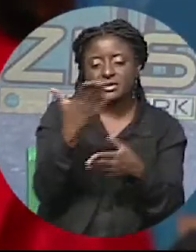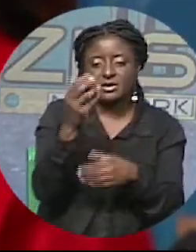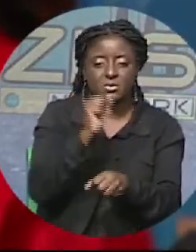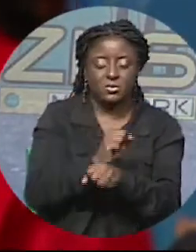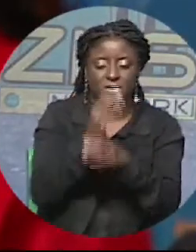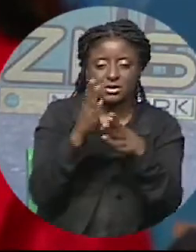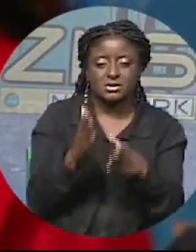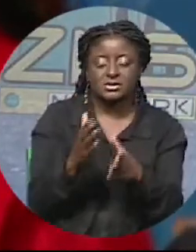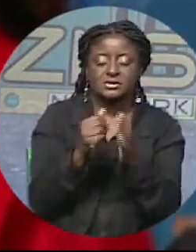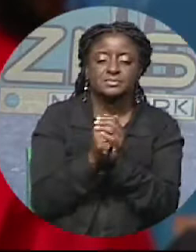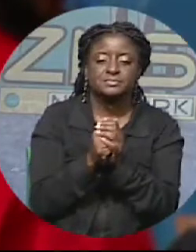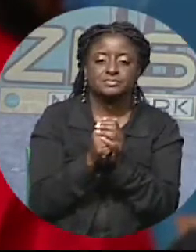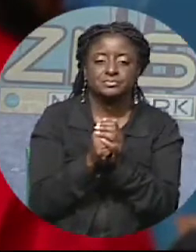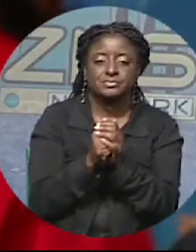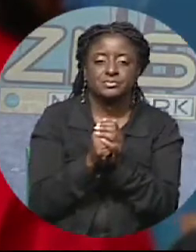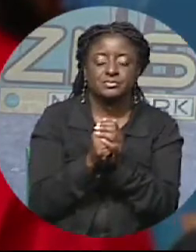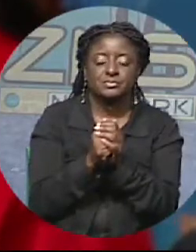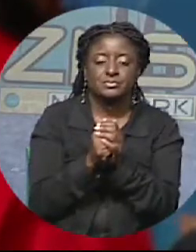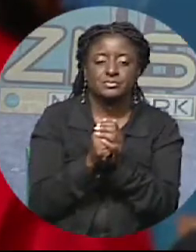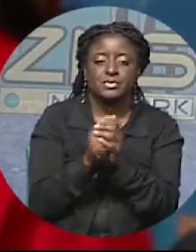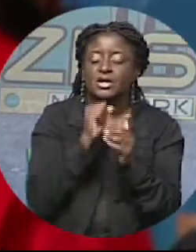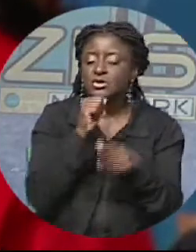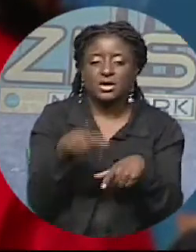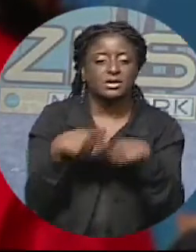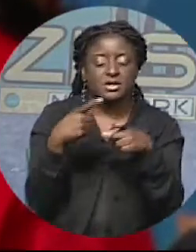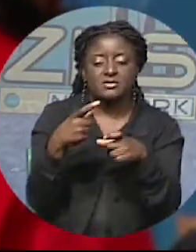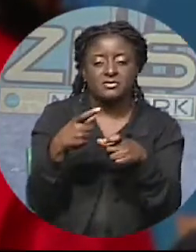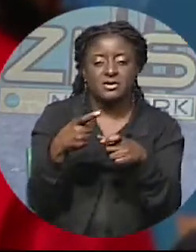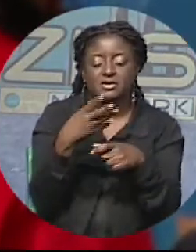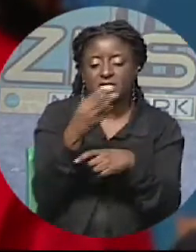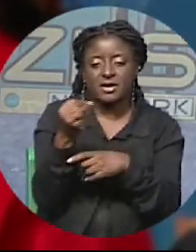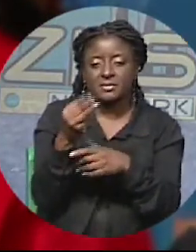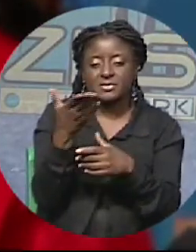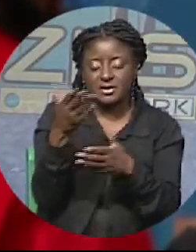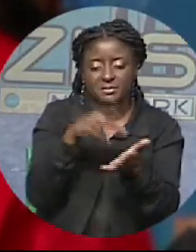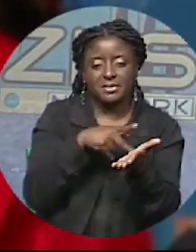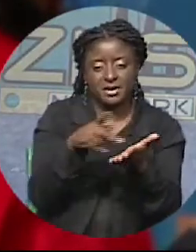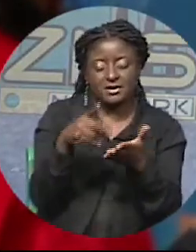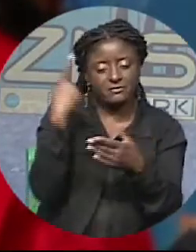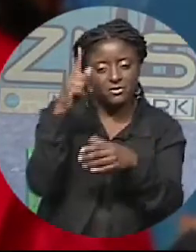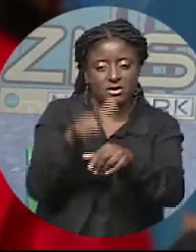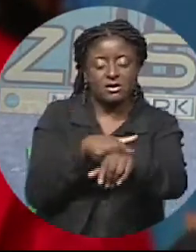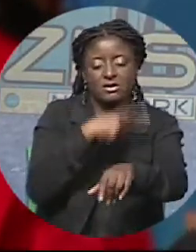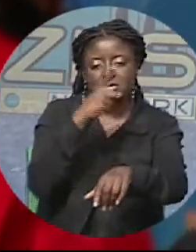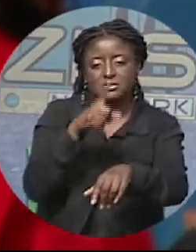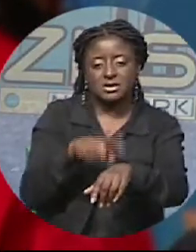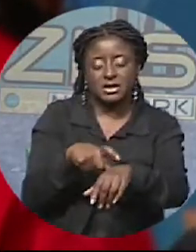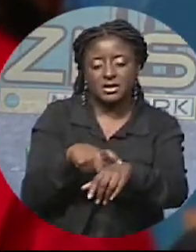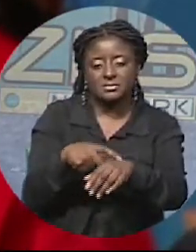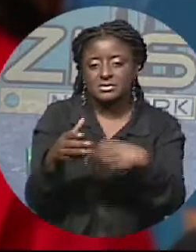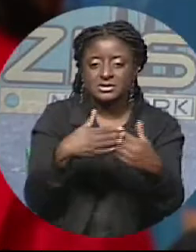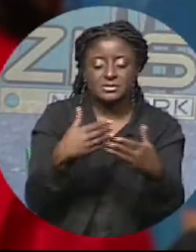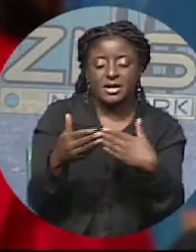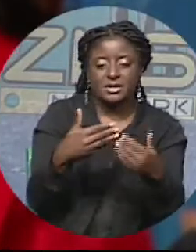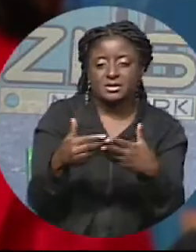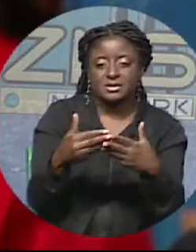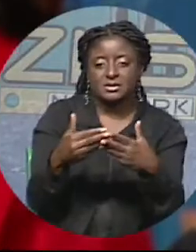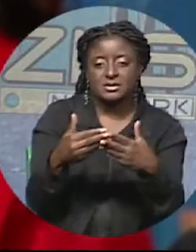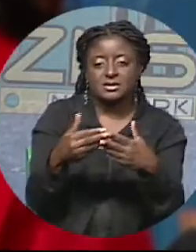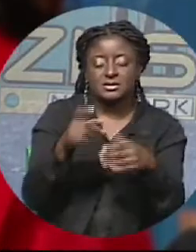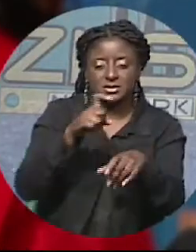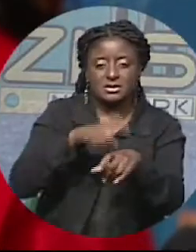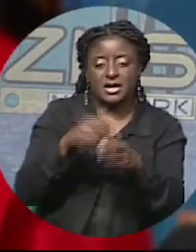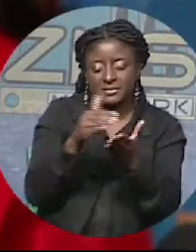their wages, withholding earned wages for extended periods, despite the previously mentioned legal maximum of 1